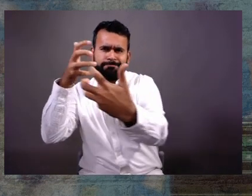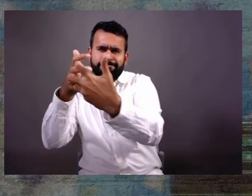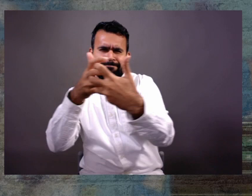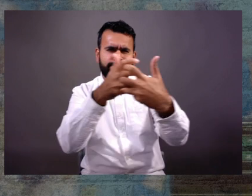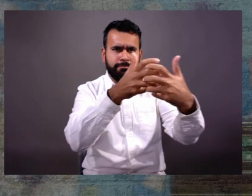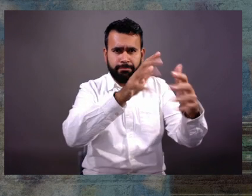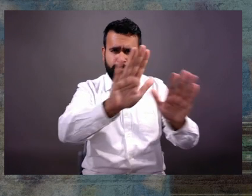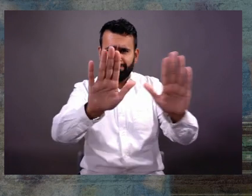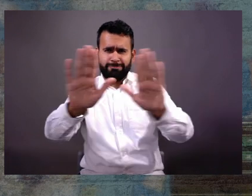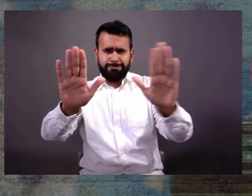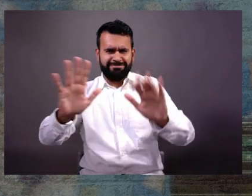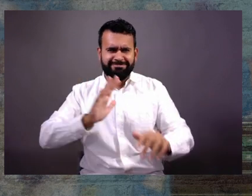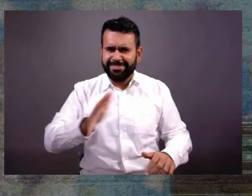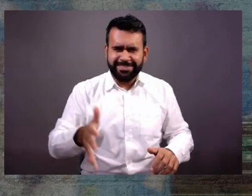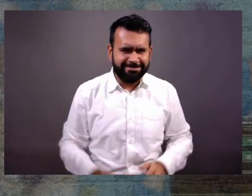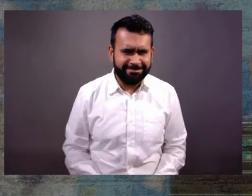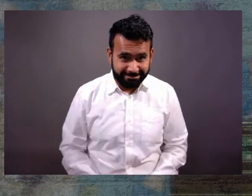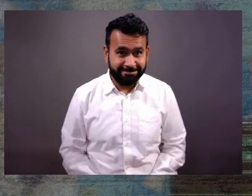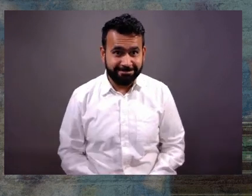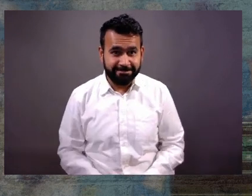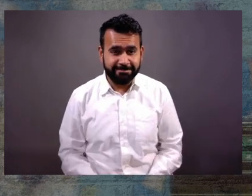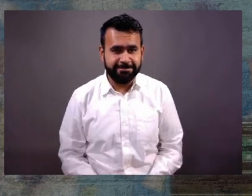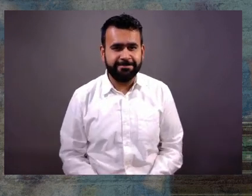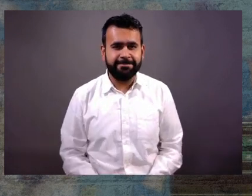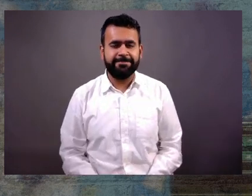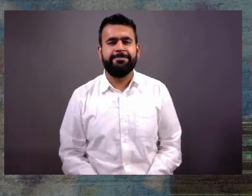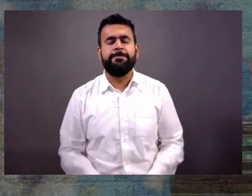Instructions. Follow along in whatever way works best for you.